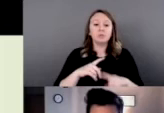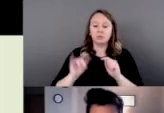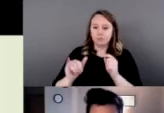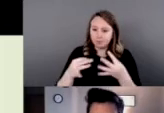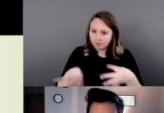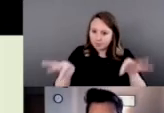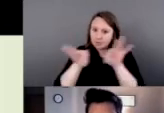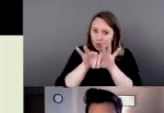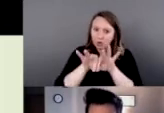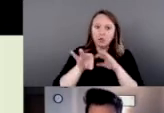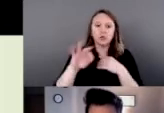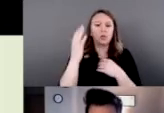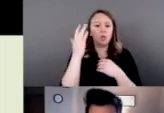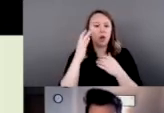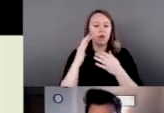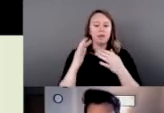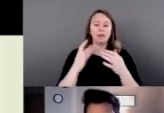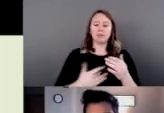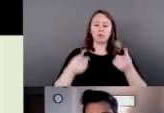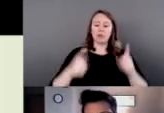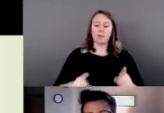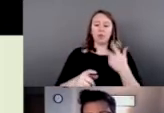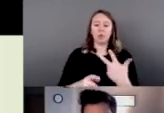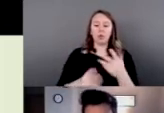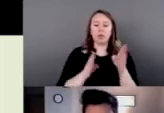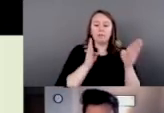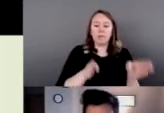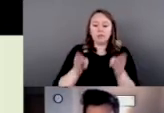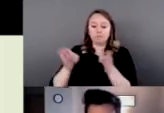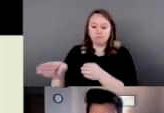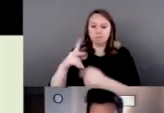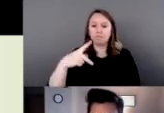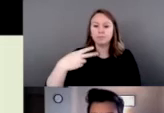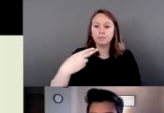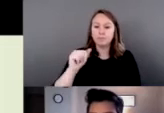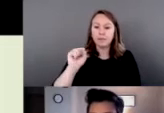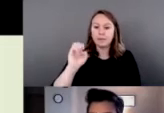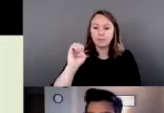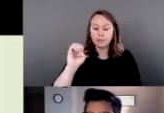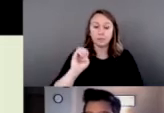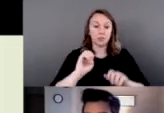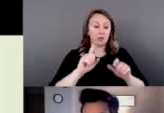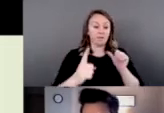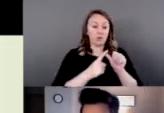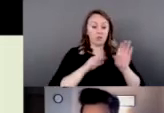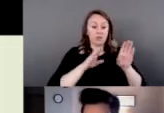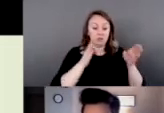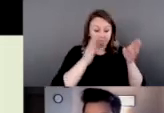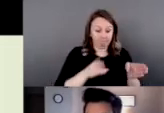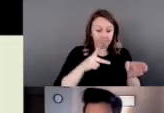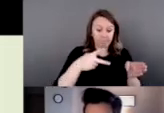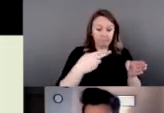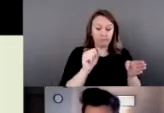is said to happen in three phases. So you have phase one, the dominant culture, which would be